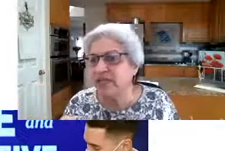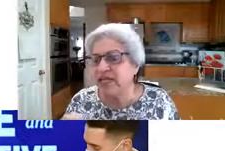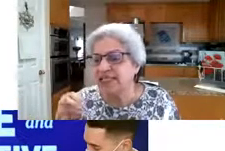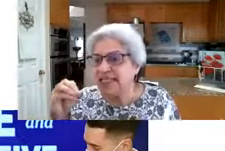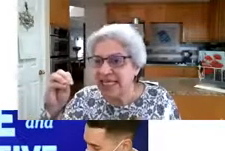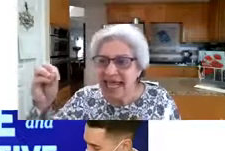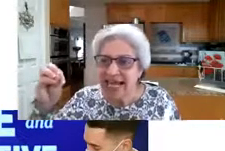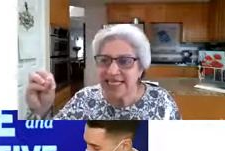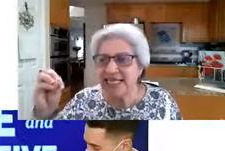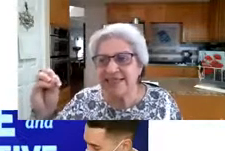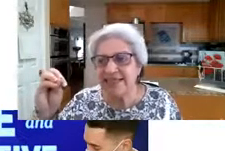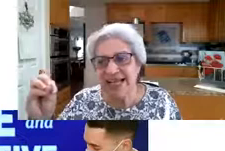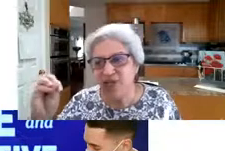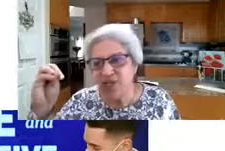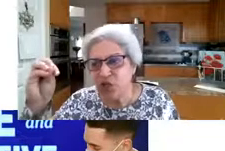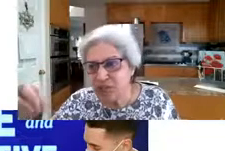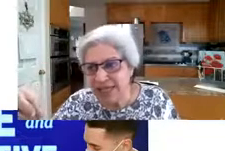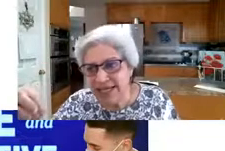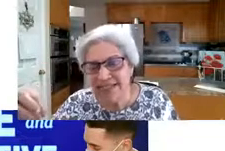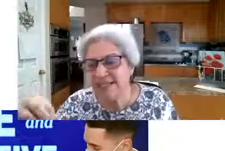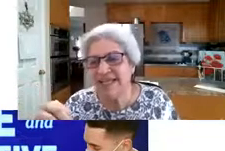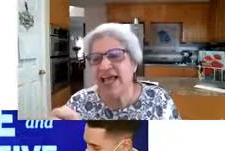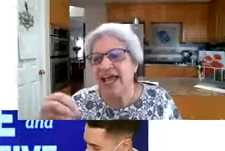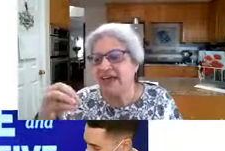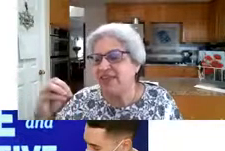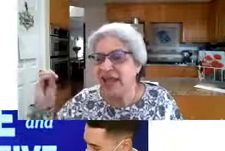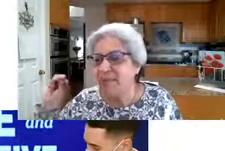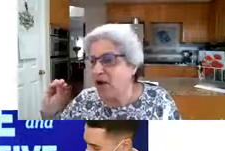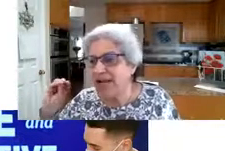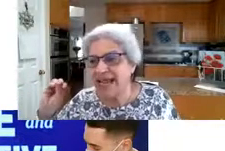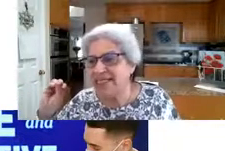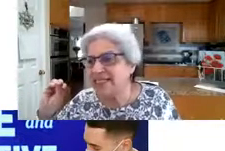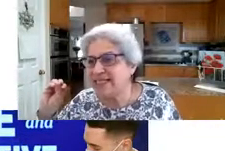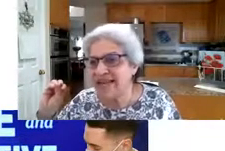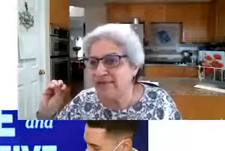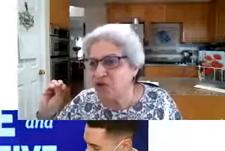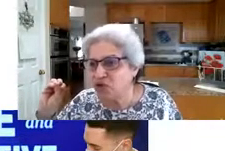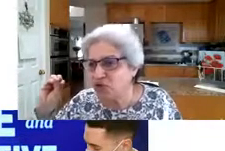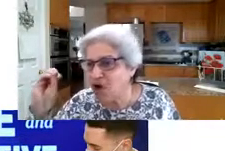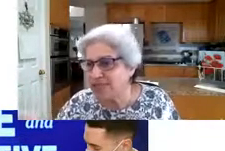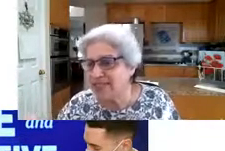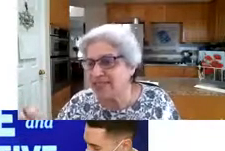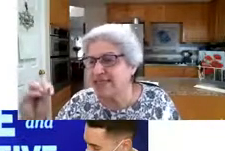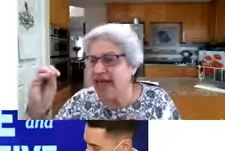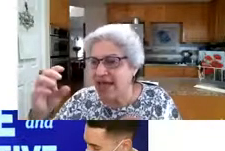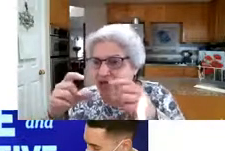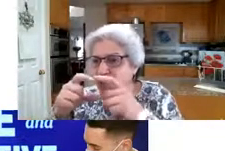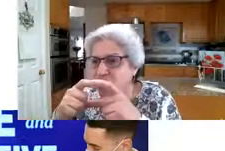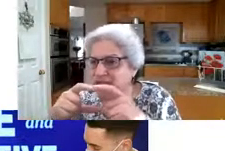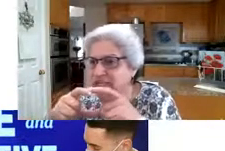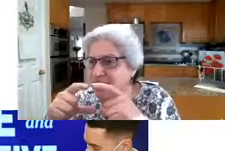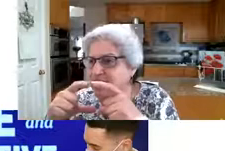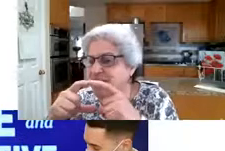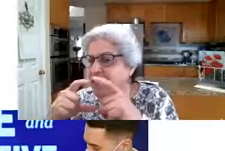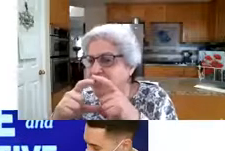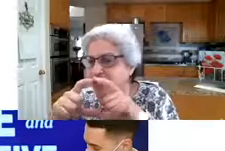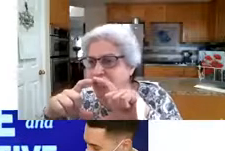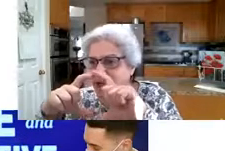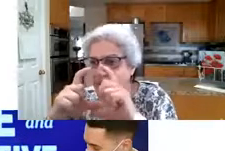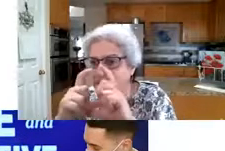lives. DNA is in the cell's nucleus, and the mRNA never crosses that